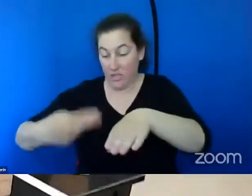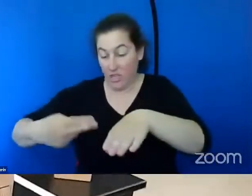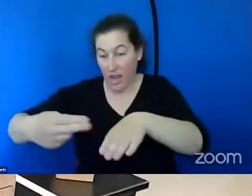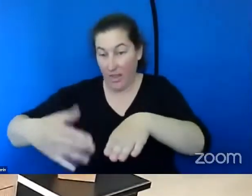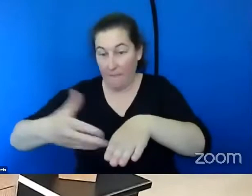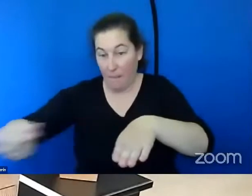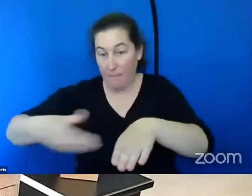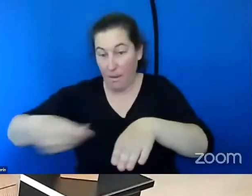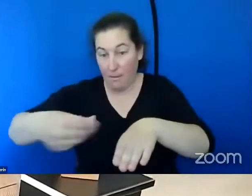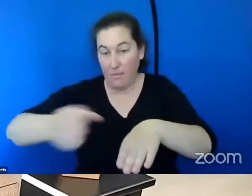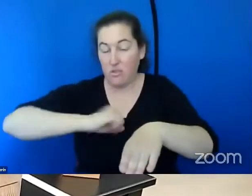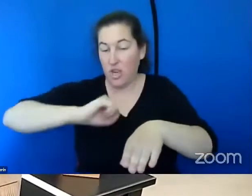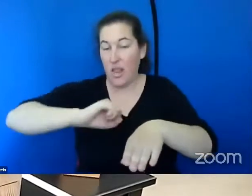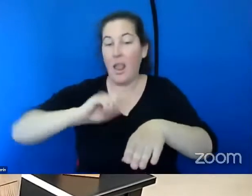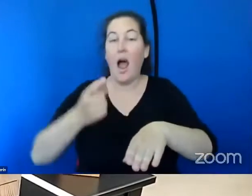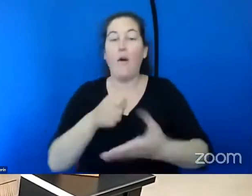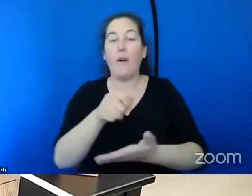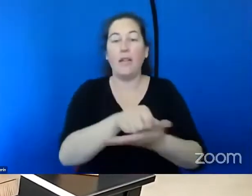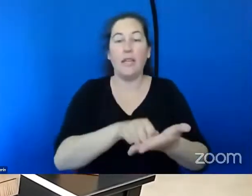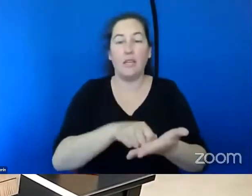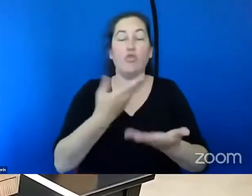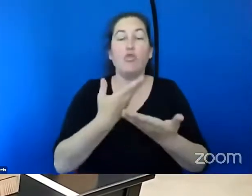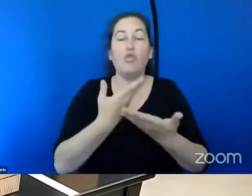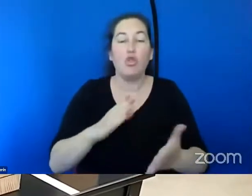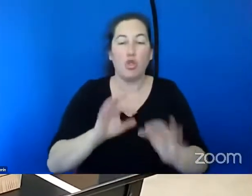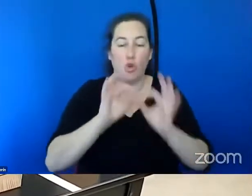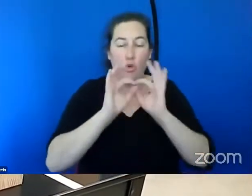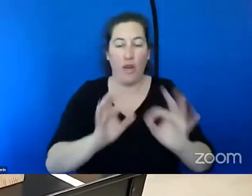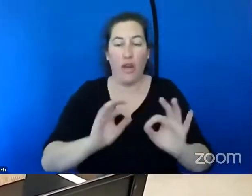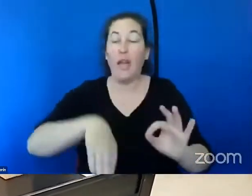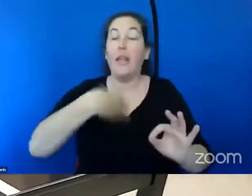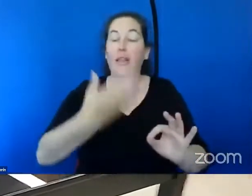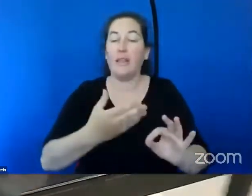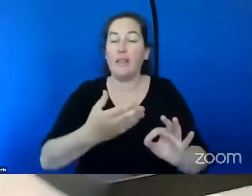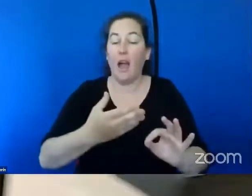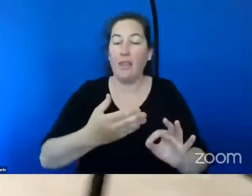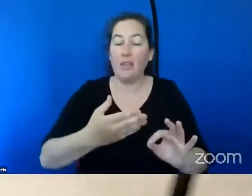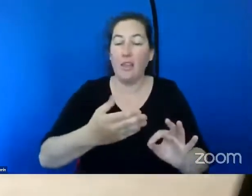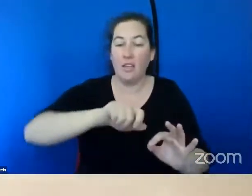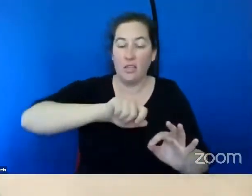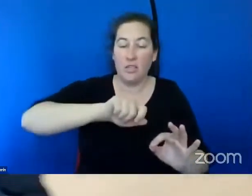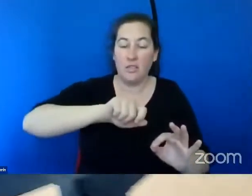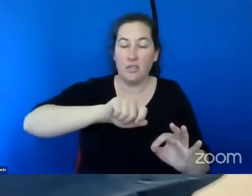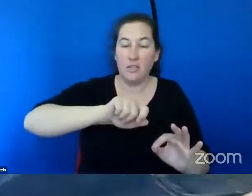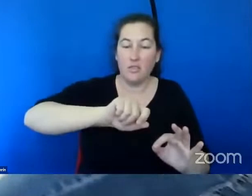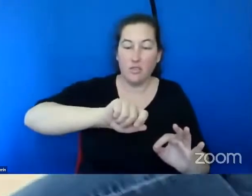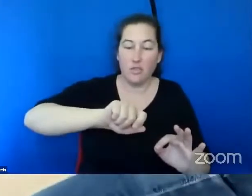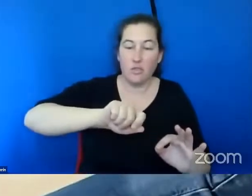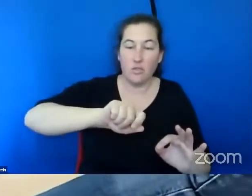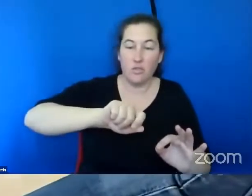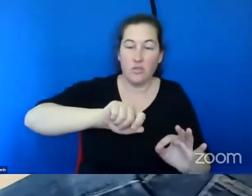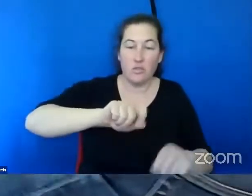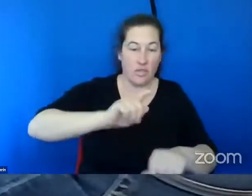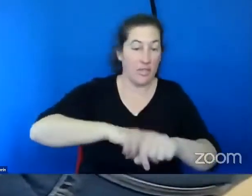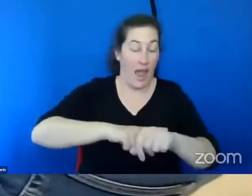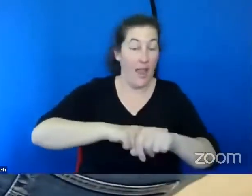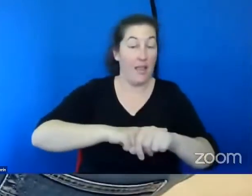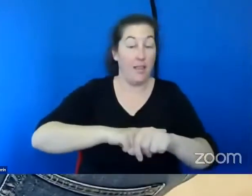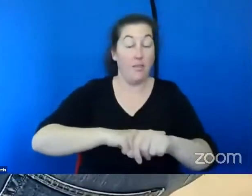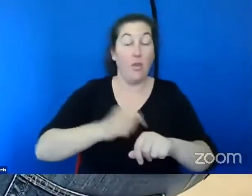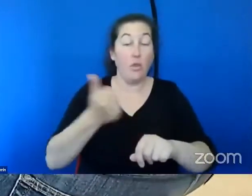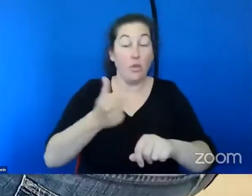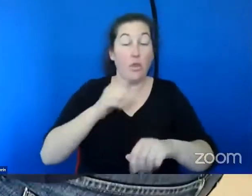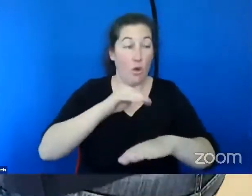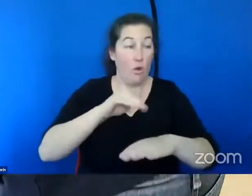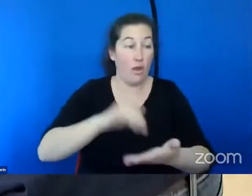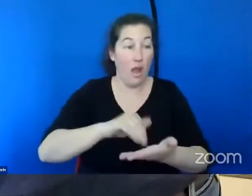lock. And one more to go, and he's going to do it here. 2:30, 30 seconds left on the clock, as one piece left